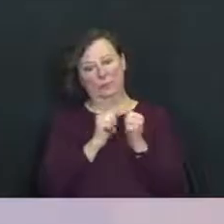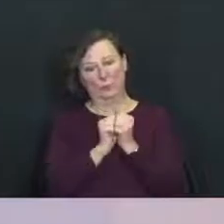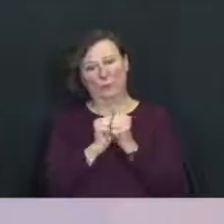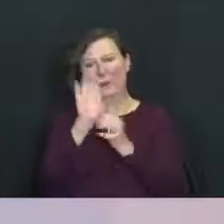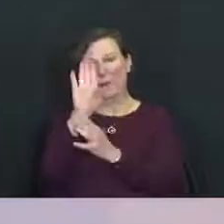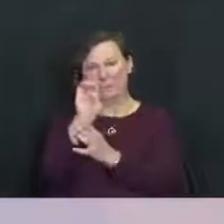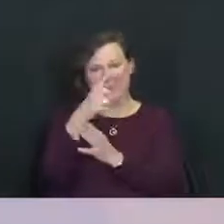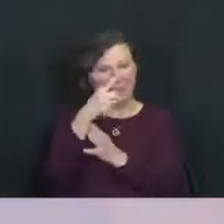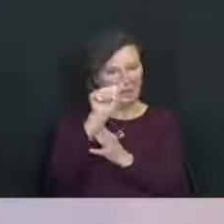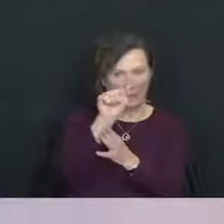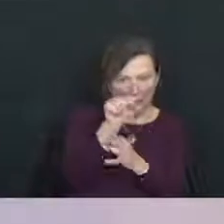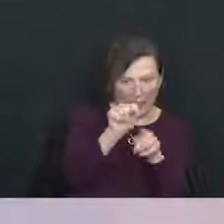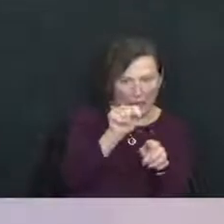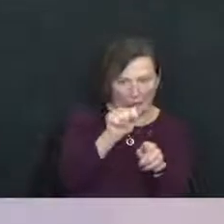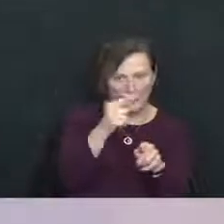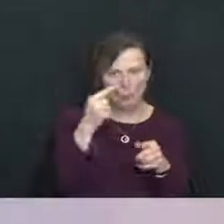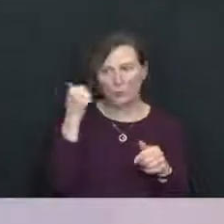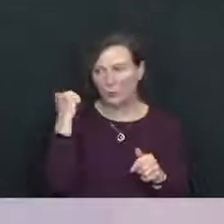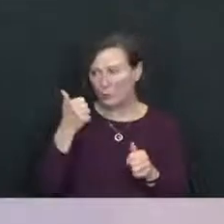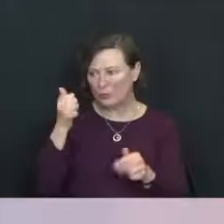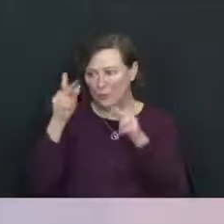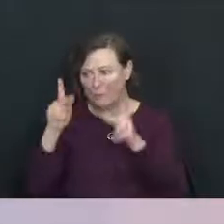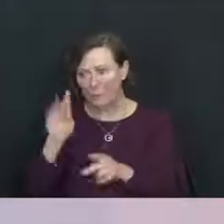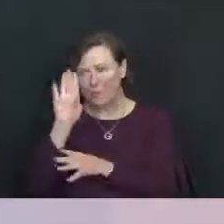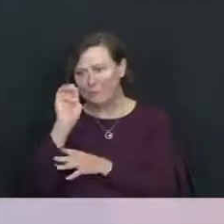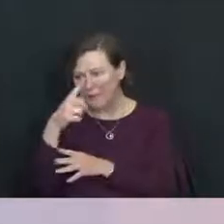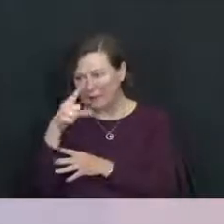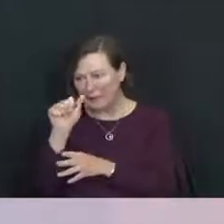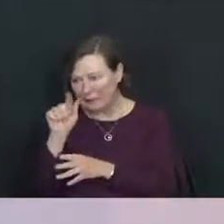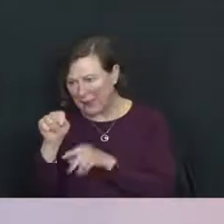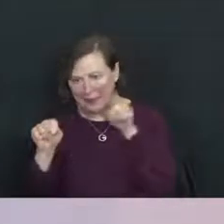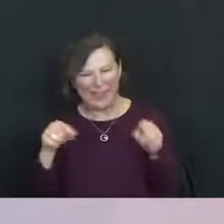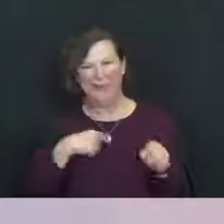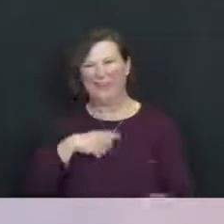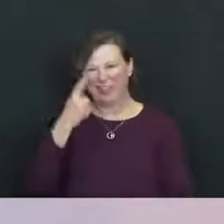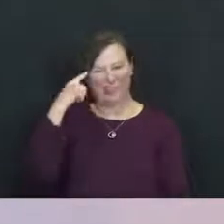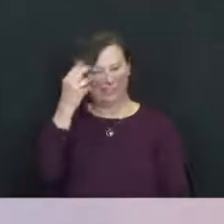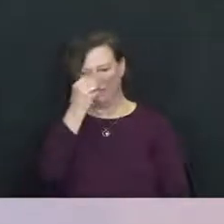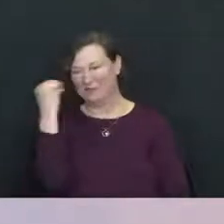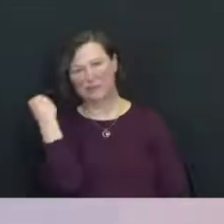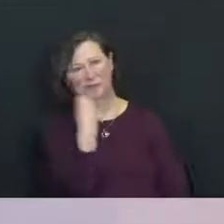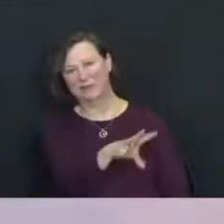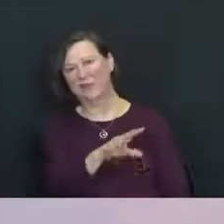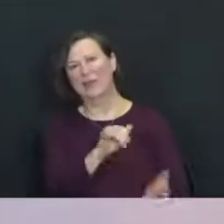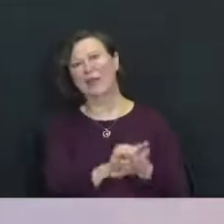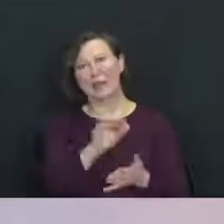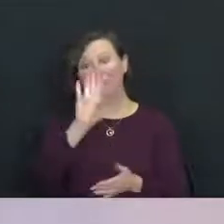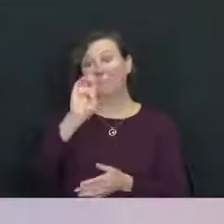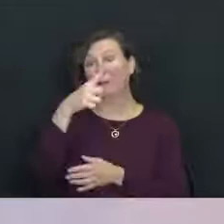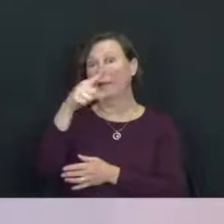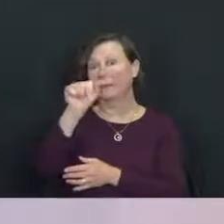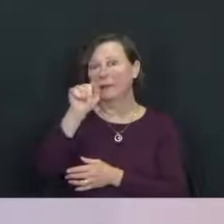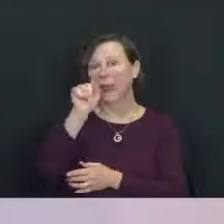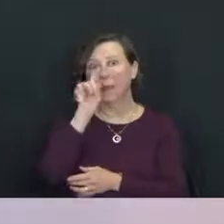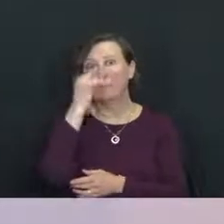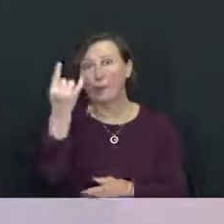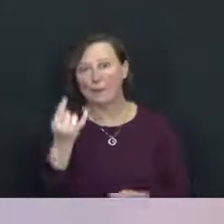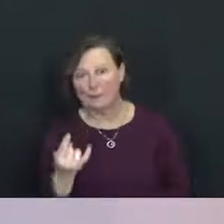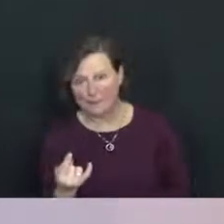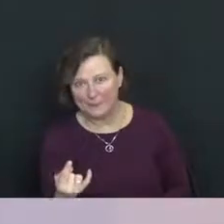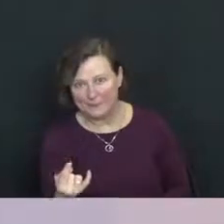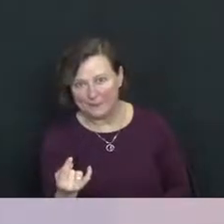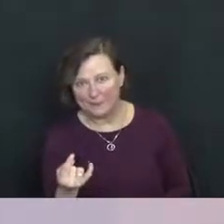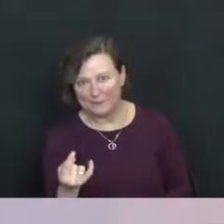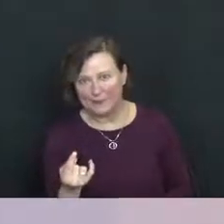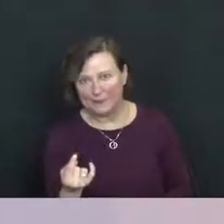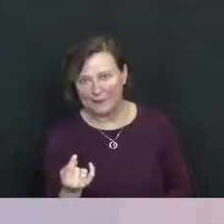generation begat which other one, and I was thinking, who cares? This begat boredom in me, and I abandoned the project. But